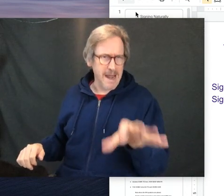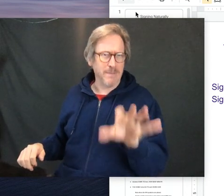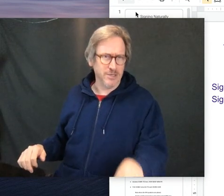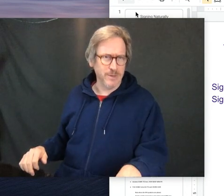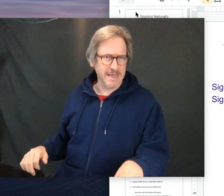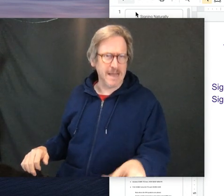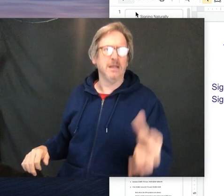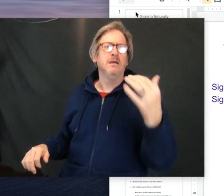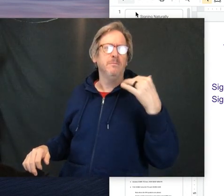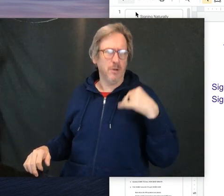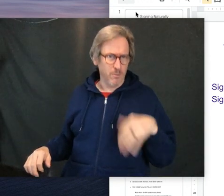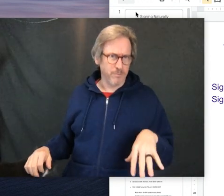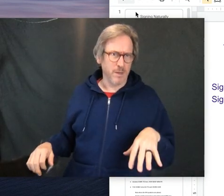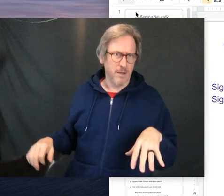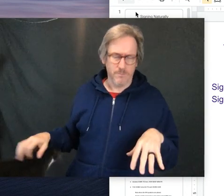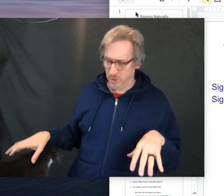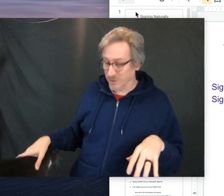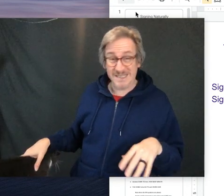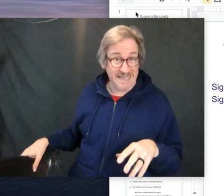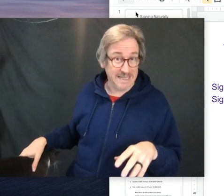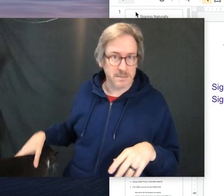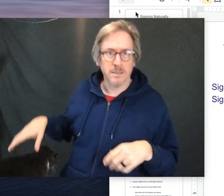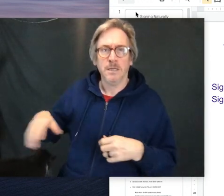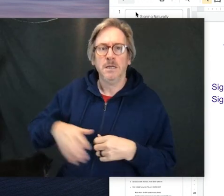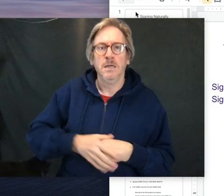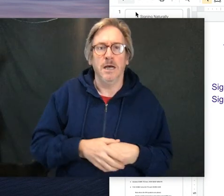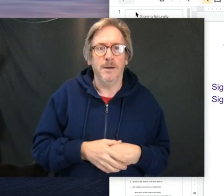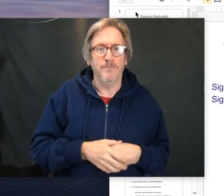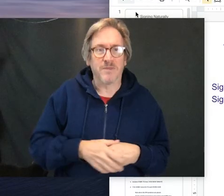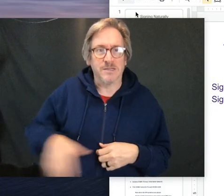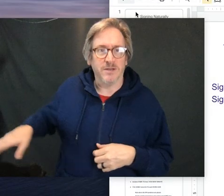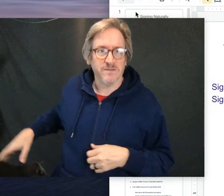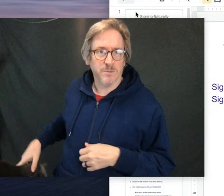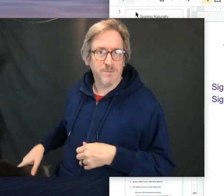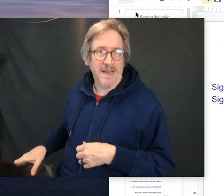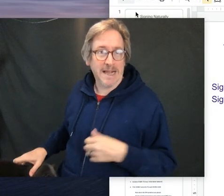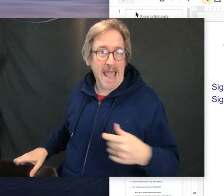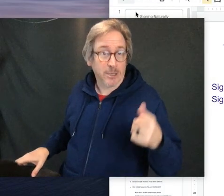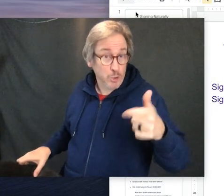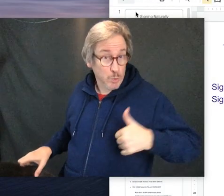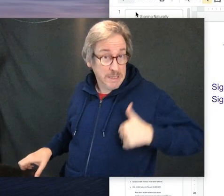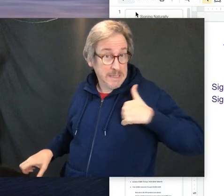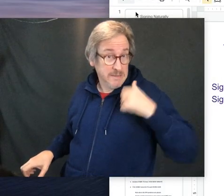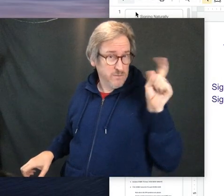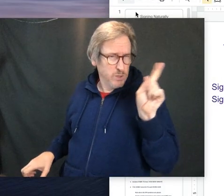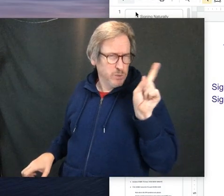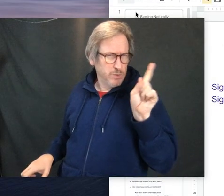might not be doing that, but you'll see it, especially if someone's petting a cat.